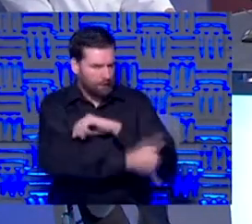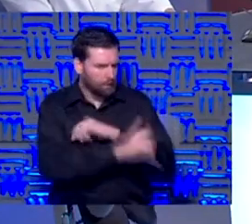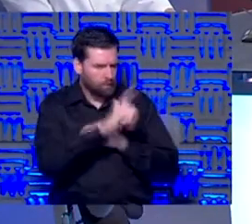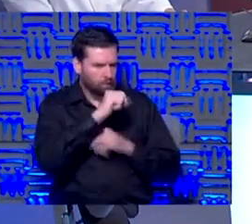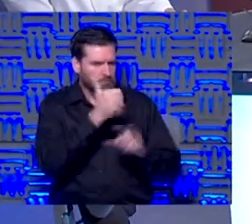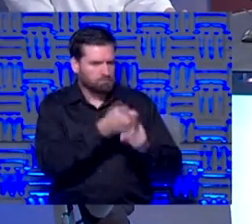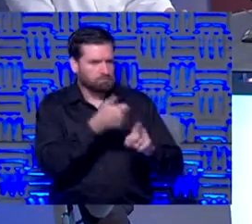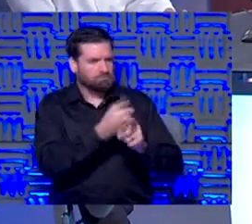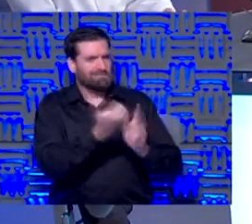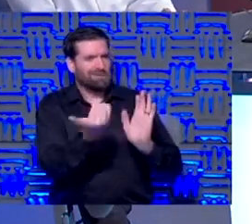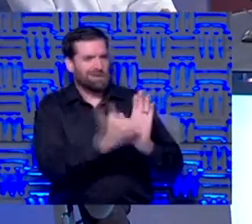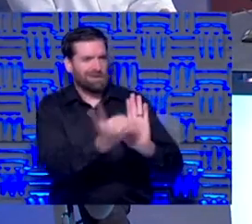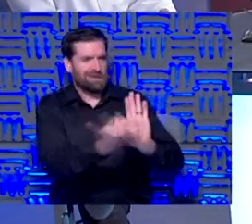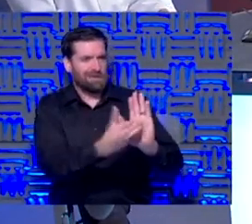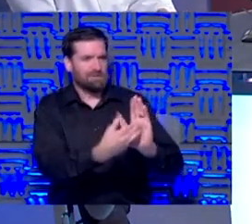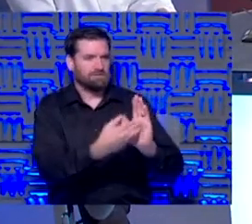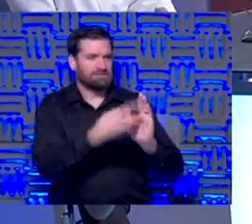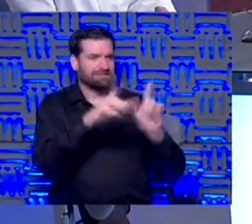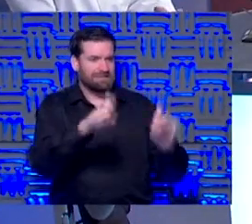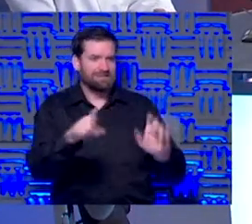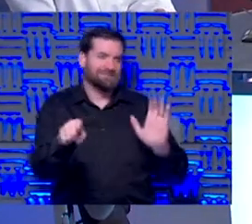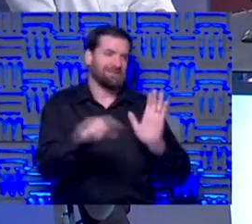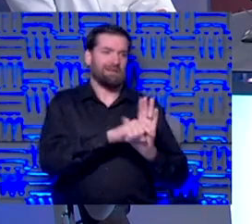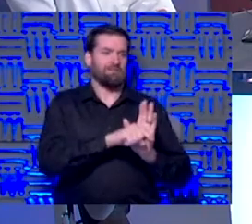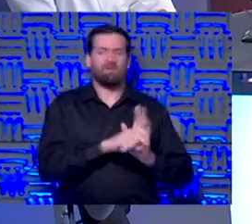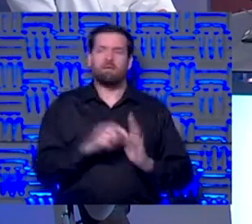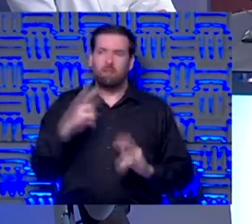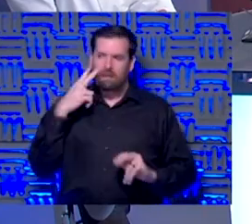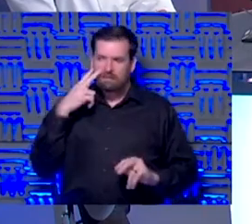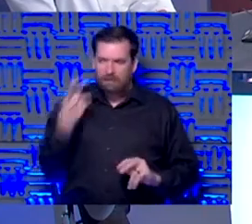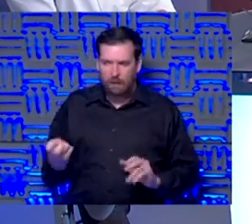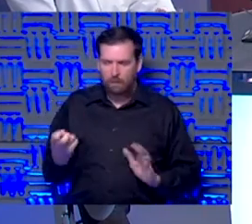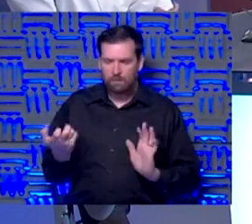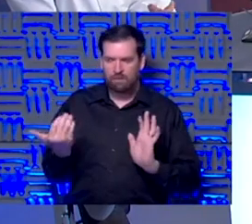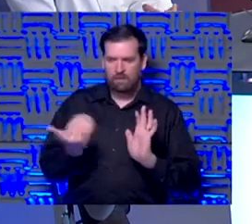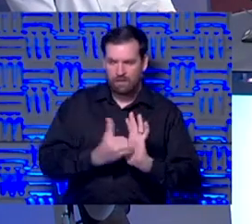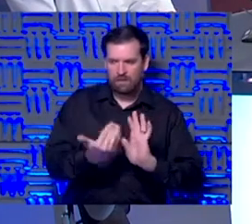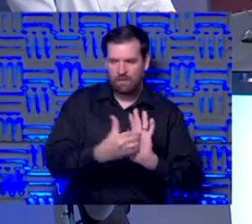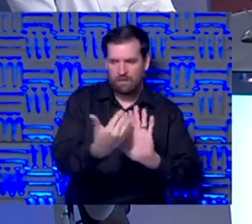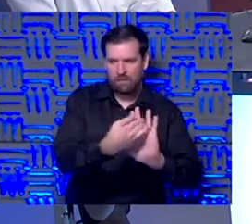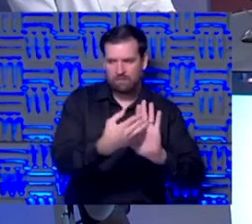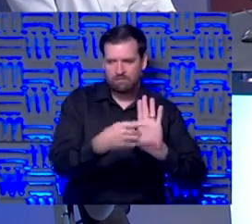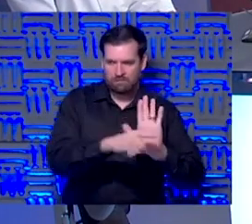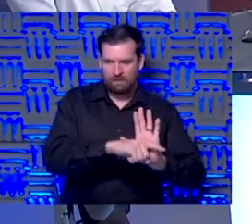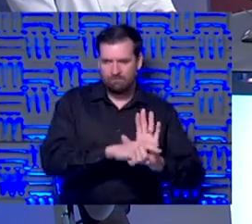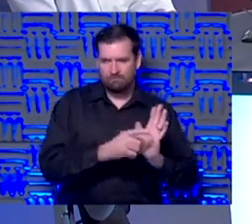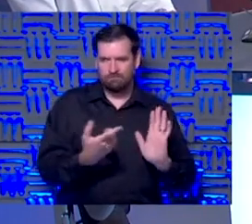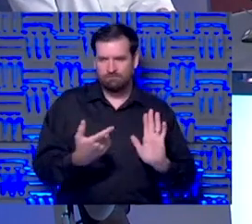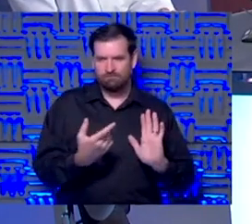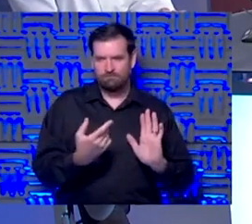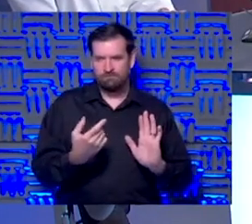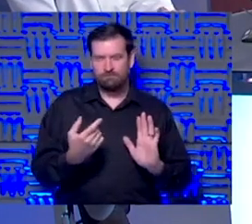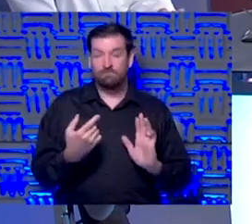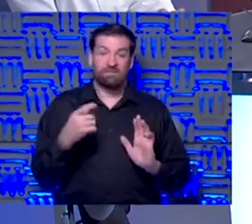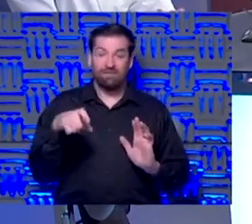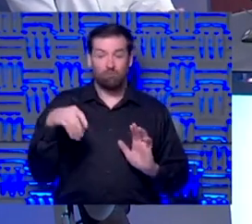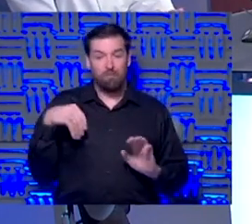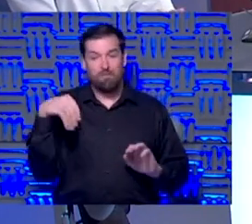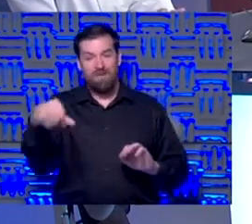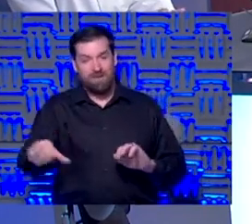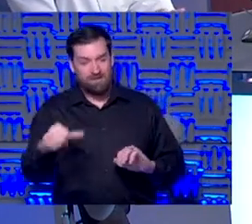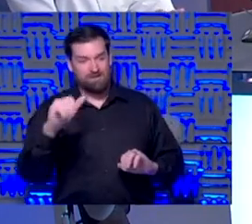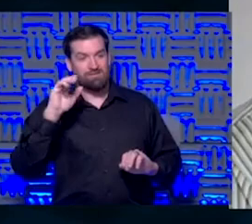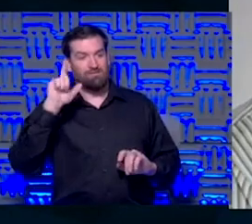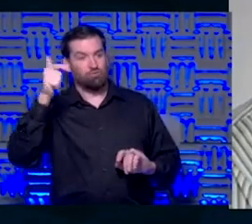repeat negative testing? And I do have to say, I don't think there are that many people who have repeat negative testing, because it's hard to get, and eventually have to start paying for it.